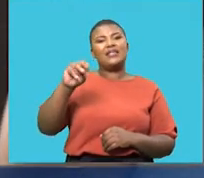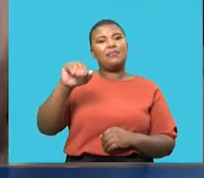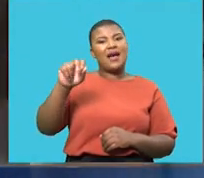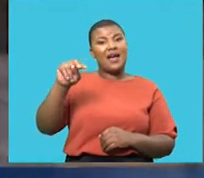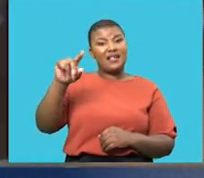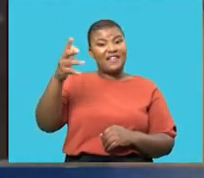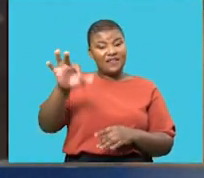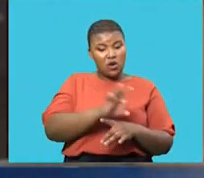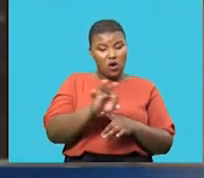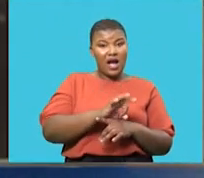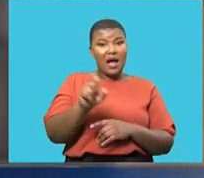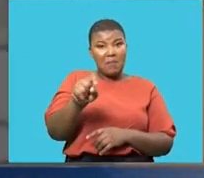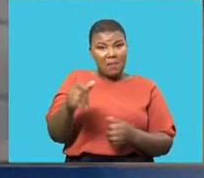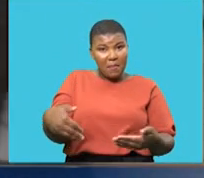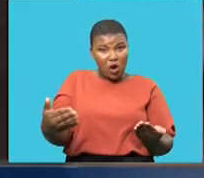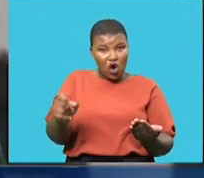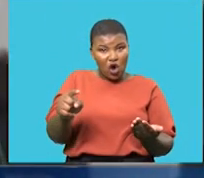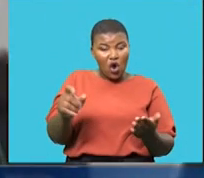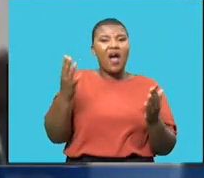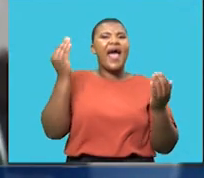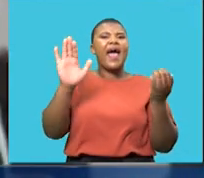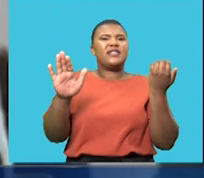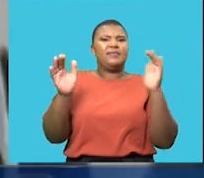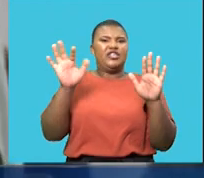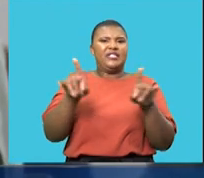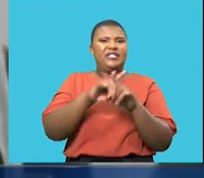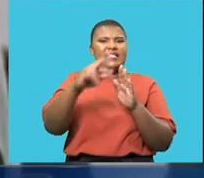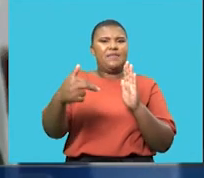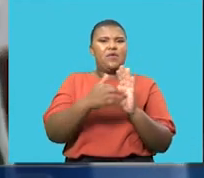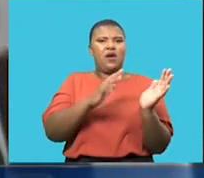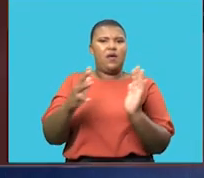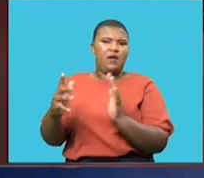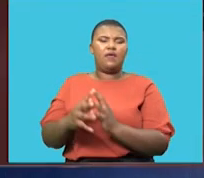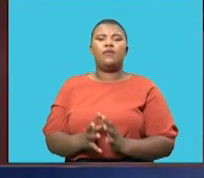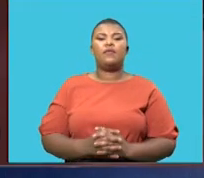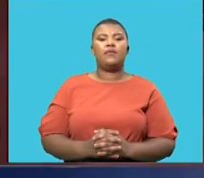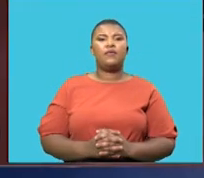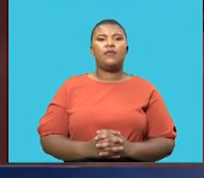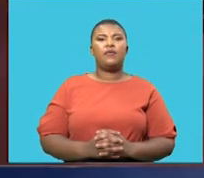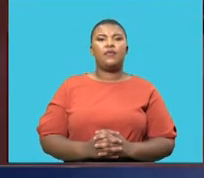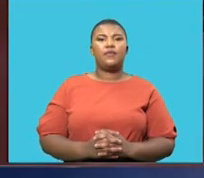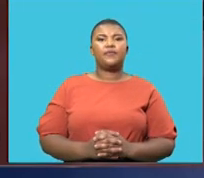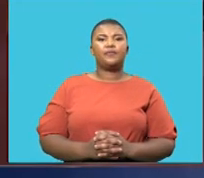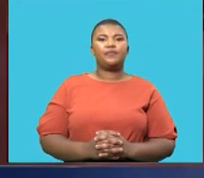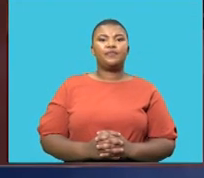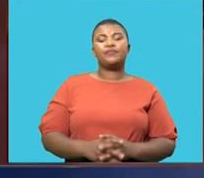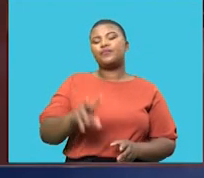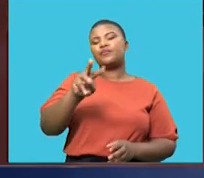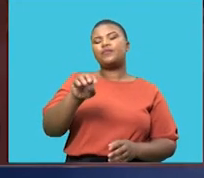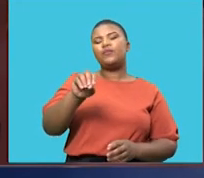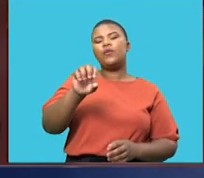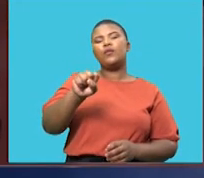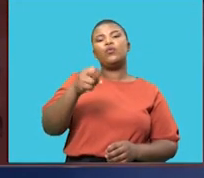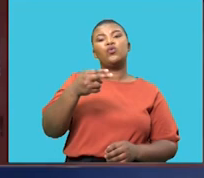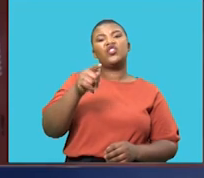Moshito Conference and Exhibition and the role it will play for musicians. Imshito ke imusic conference lapho esiphumula